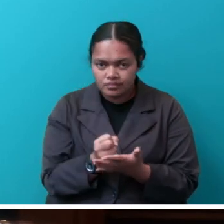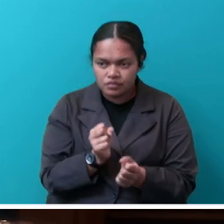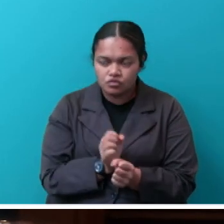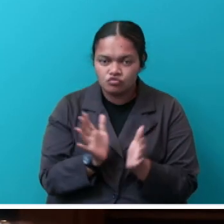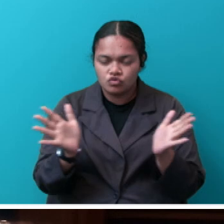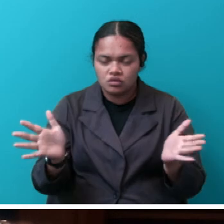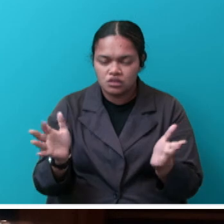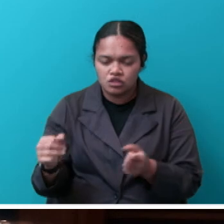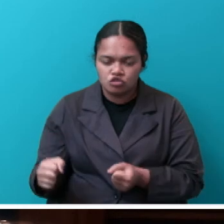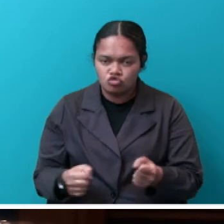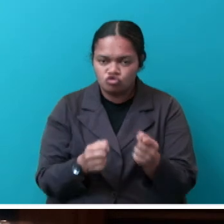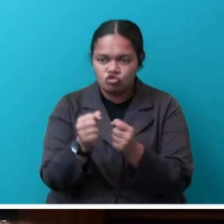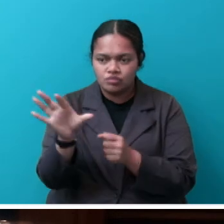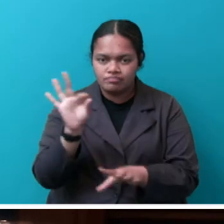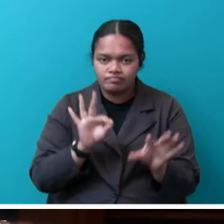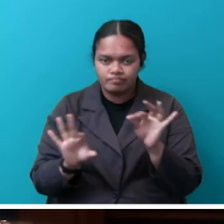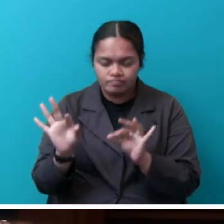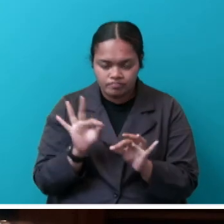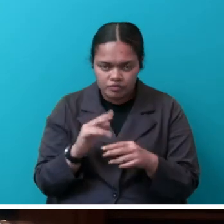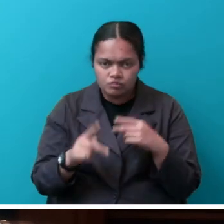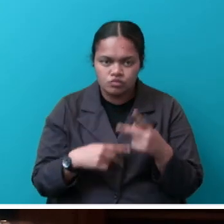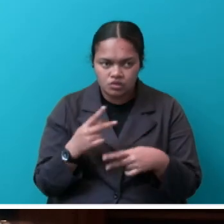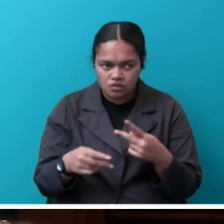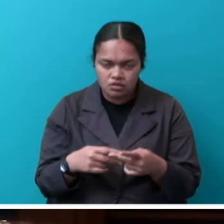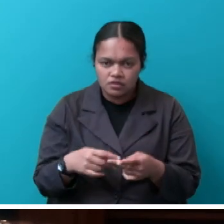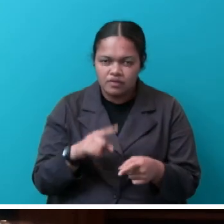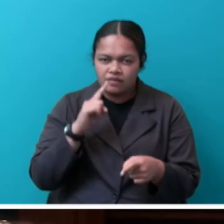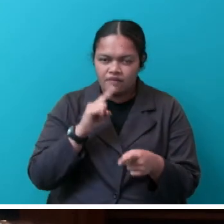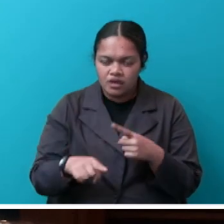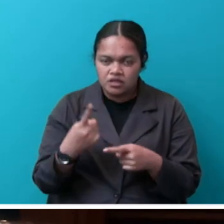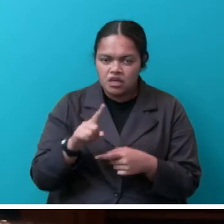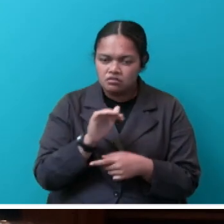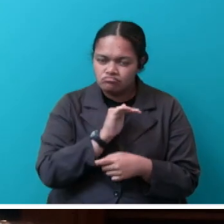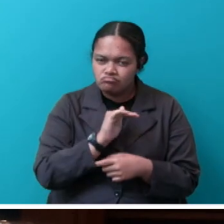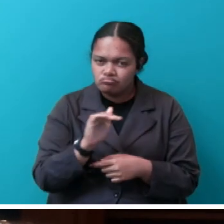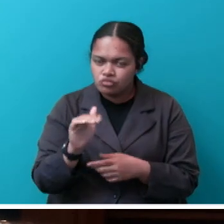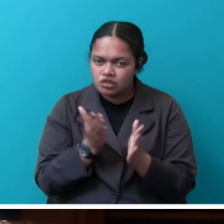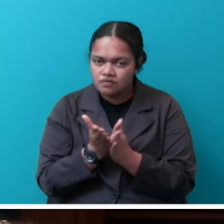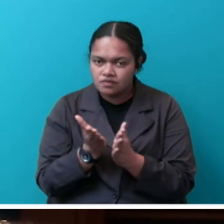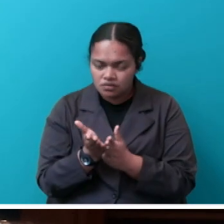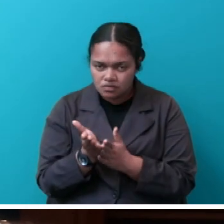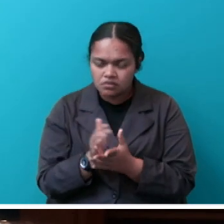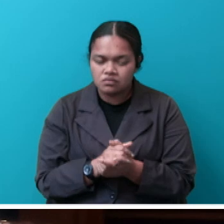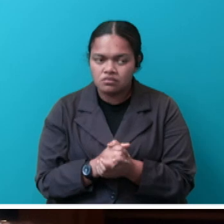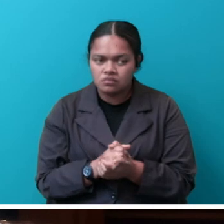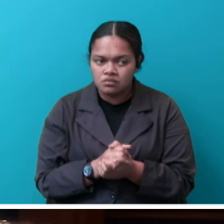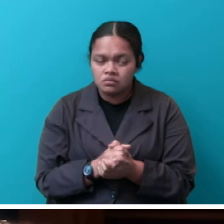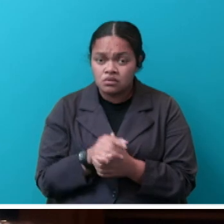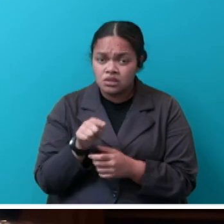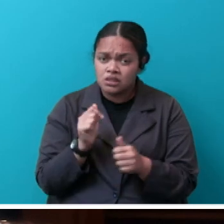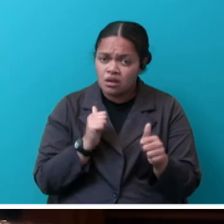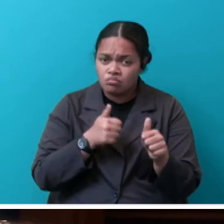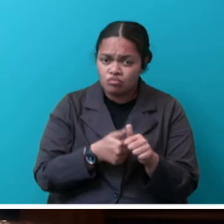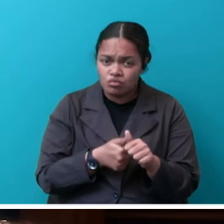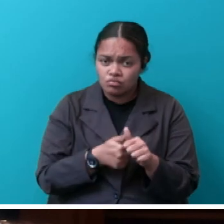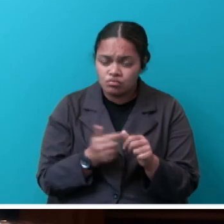streamline processes, delivering faster and smoother services. And finally, Mr. Speaker, sir, this approach aligns with